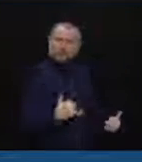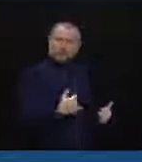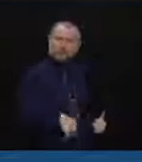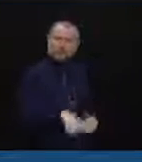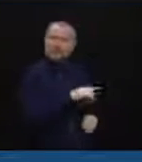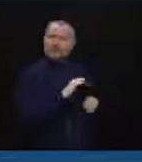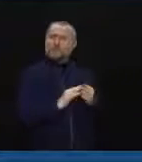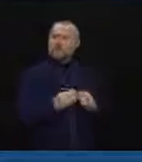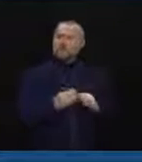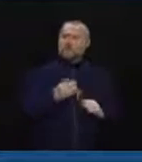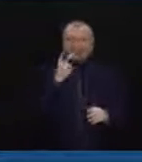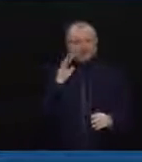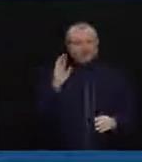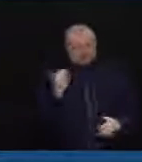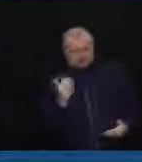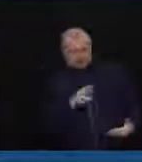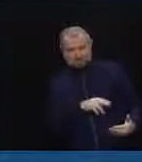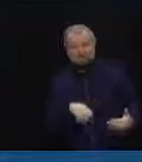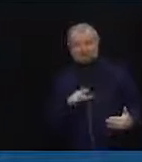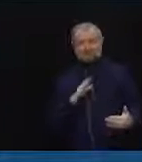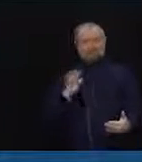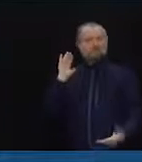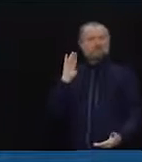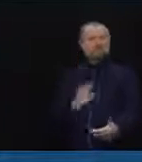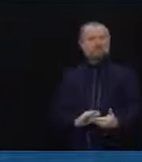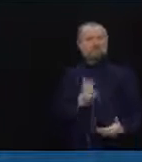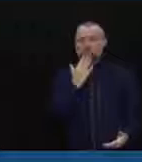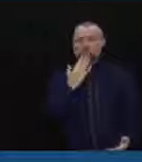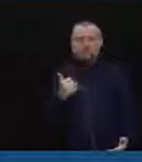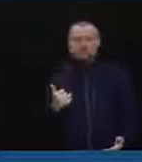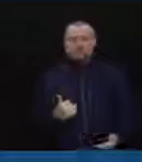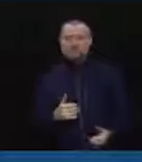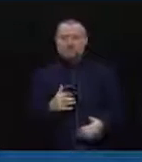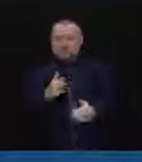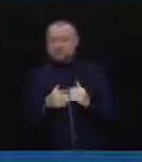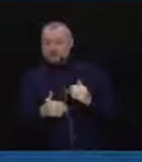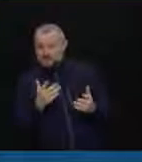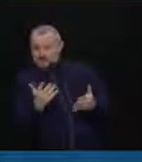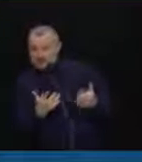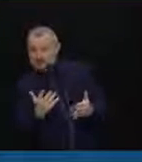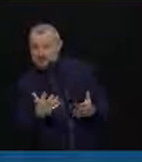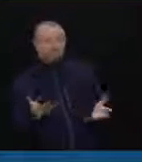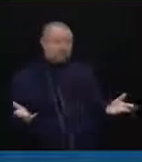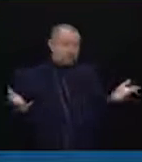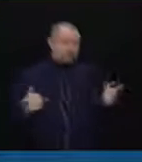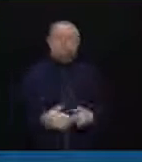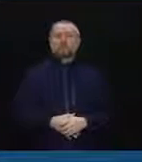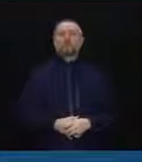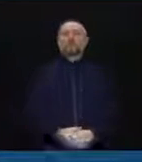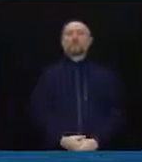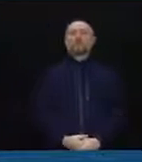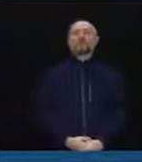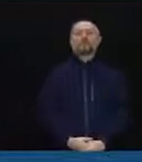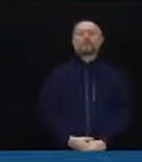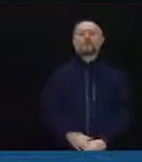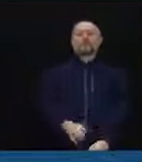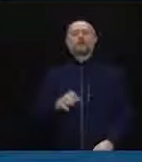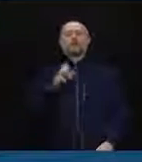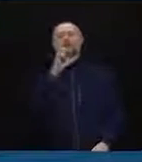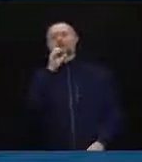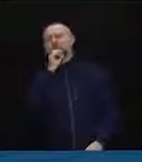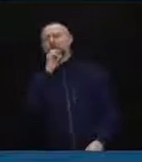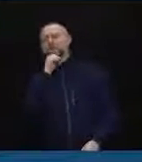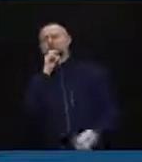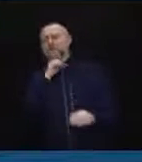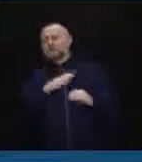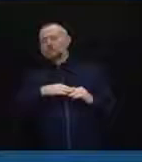in sight. So follow-up, could there be a difference between the under fives and the over fives? Because in the timeline we're talking about, they may just have about a week of